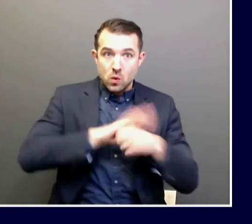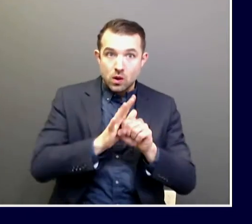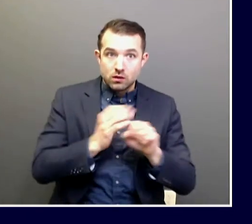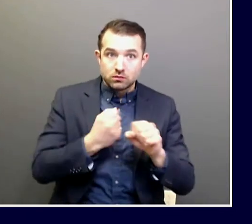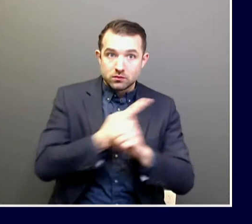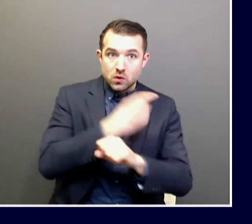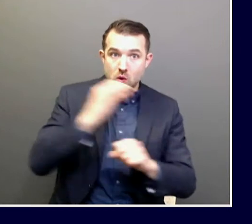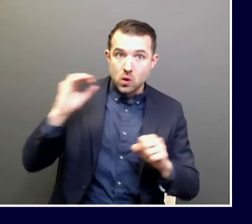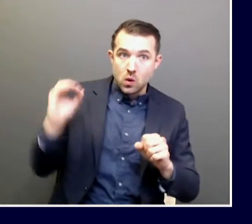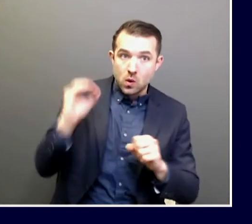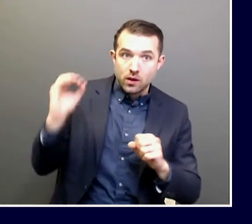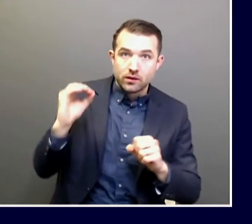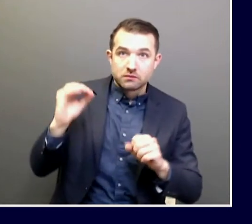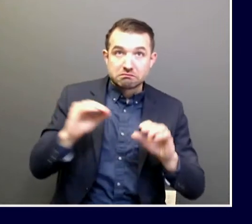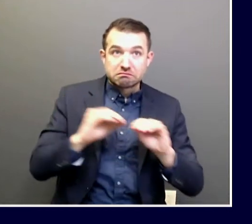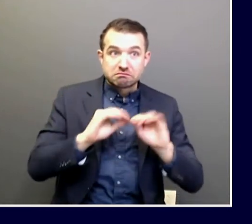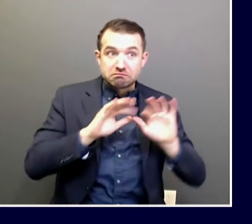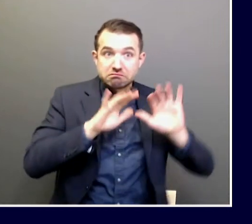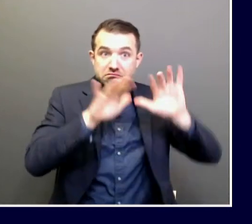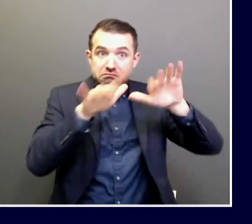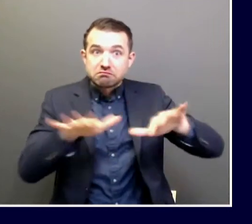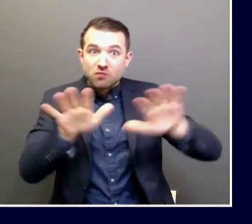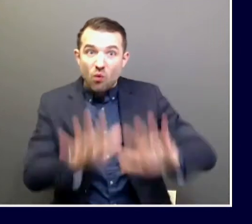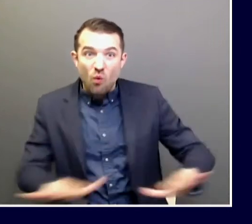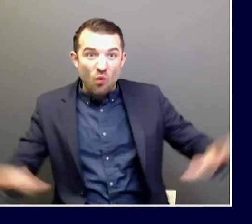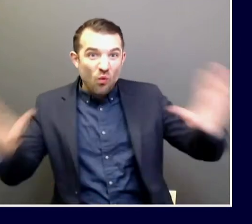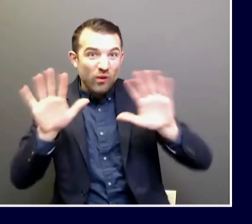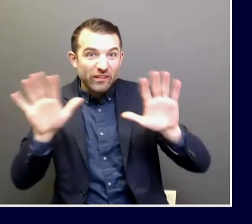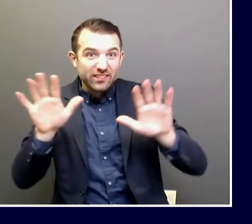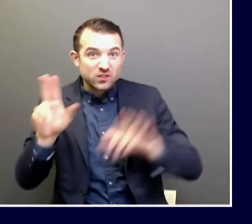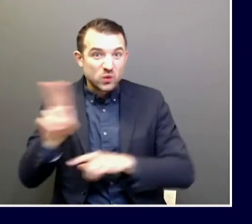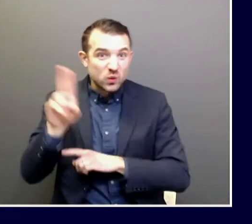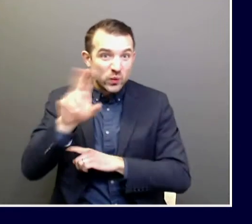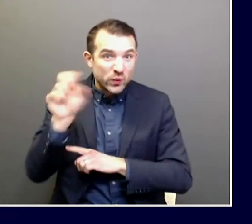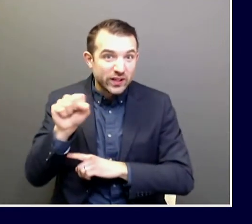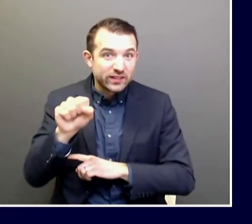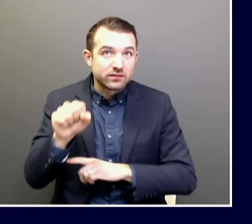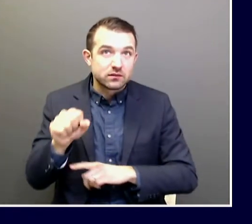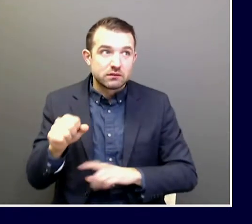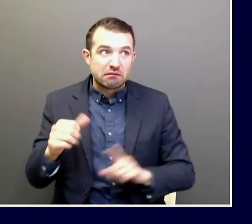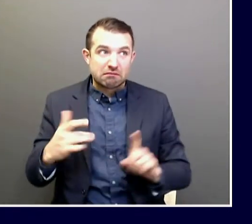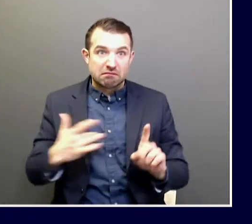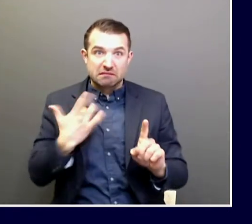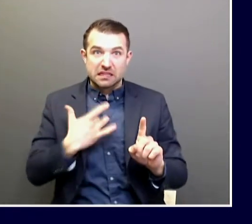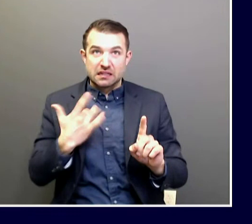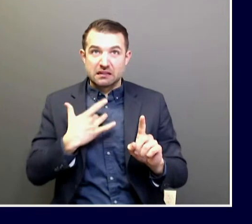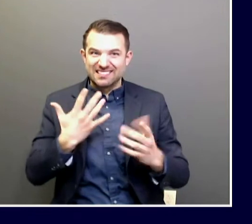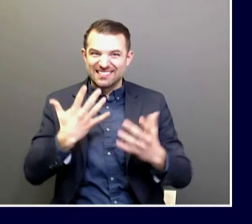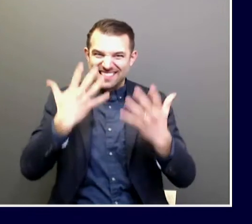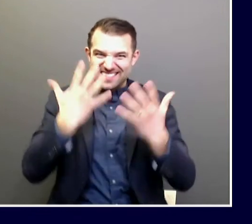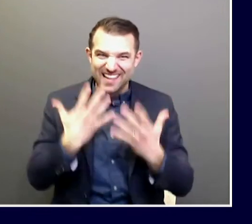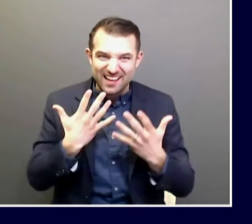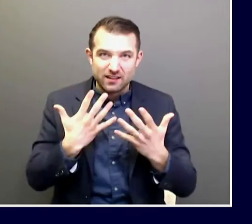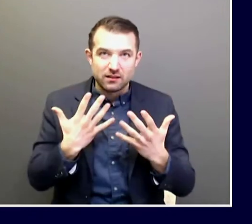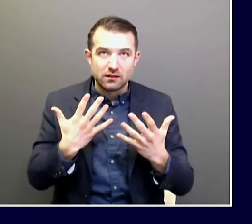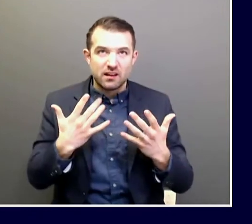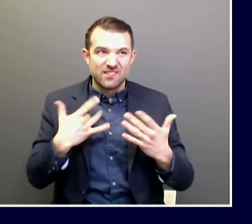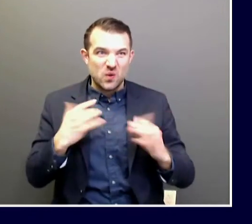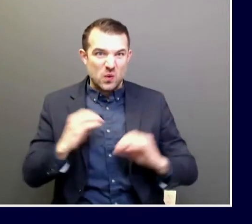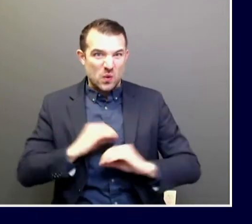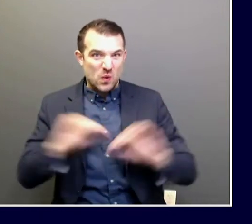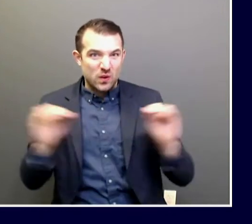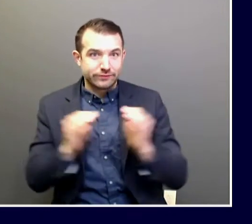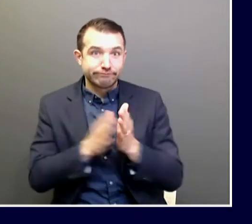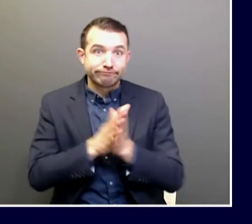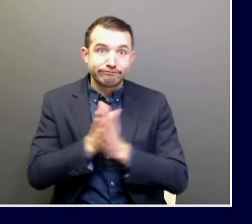feel dark, they feel uncertain. And for so many of us, the pandemic seems like this Mobius strip of bad